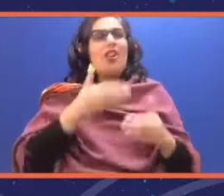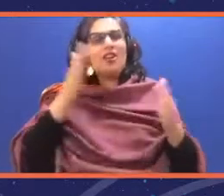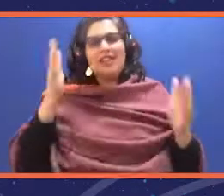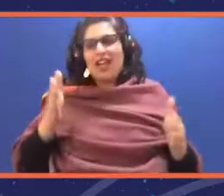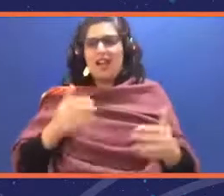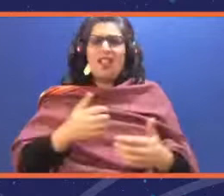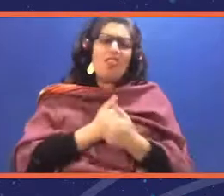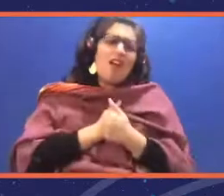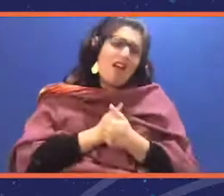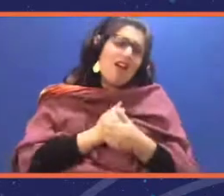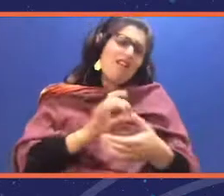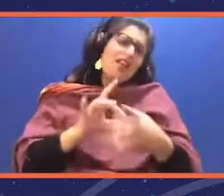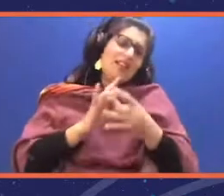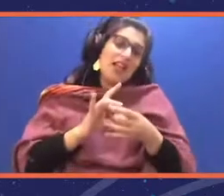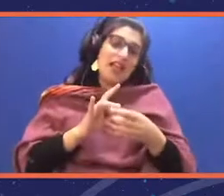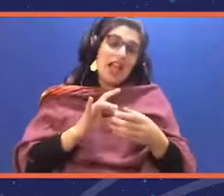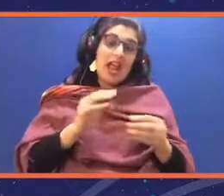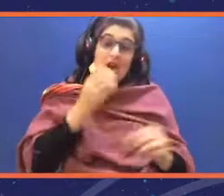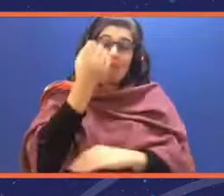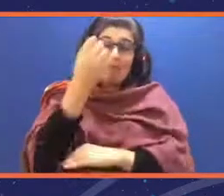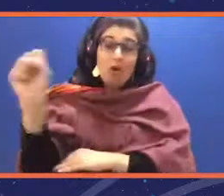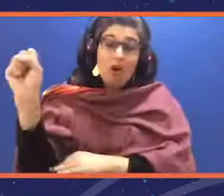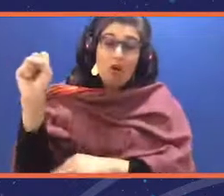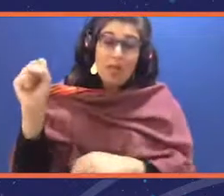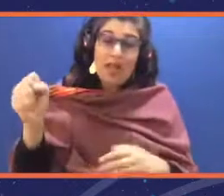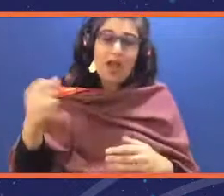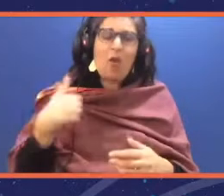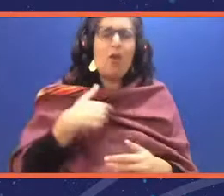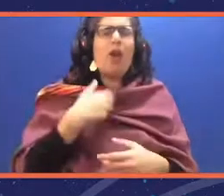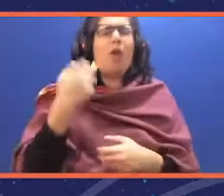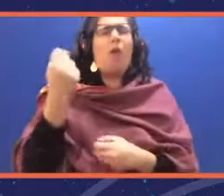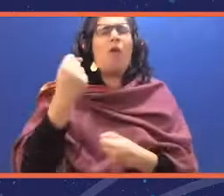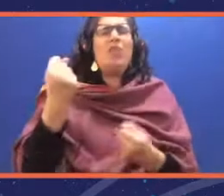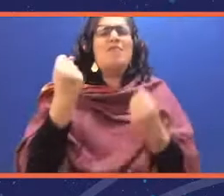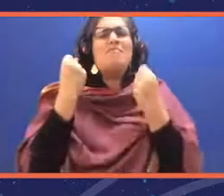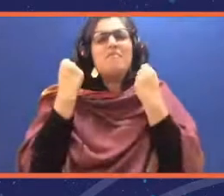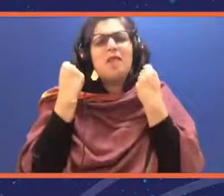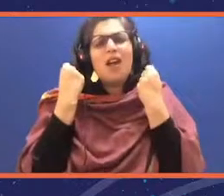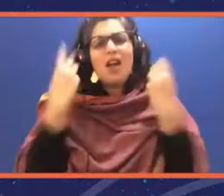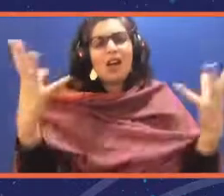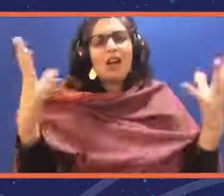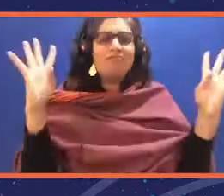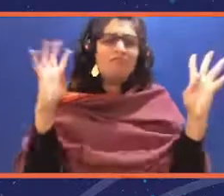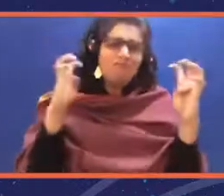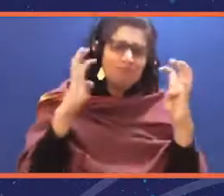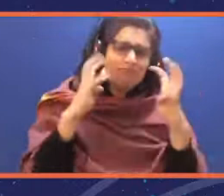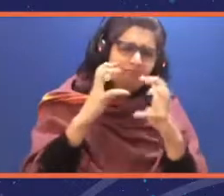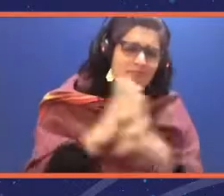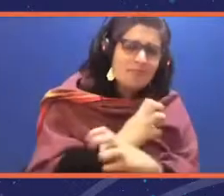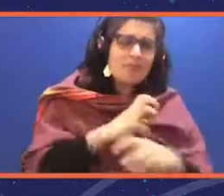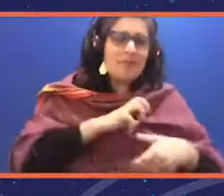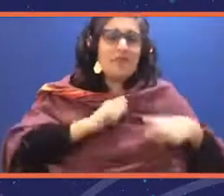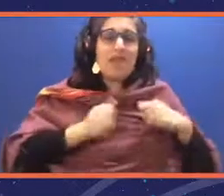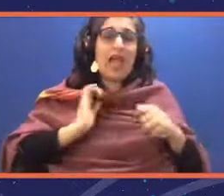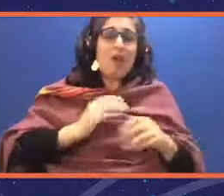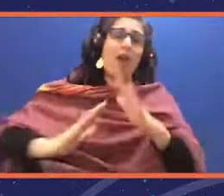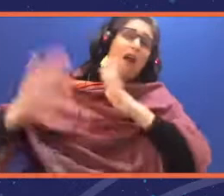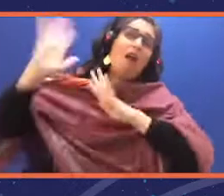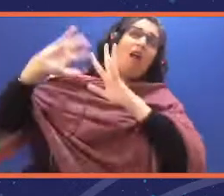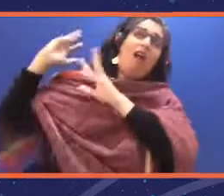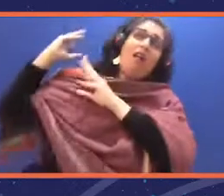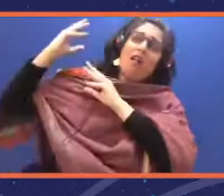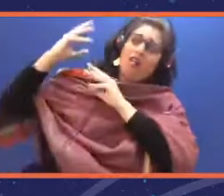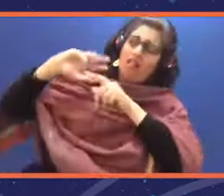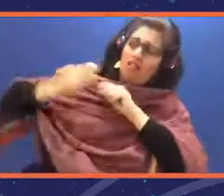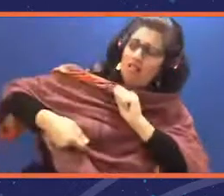we in movement spaces are holding so many compounded, complicated griefs, our ancestors' griefs, our griefs of the grievances that